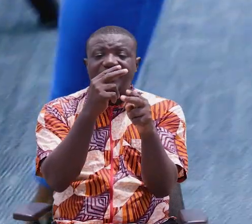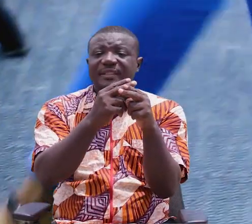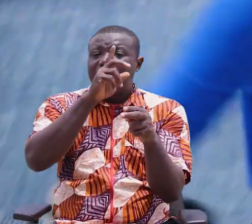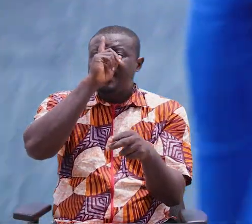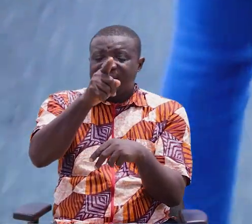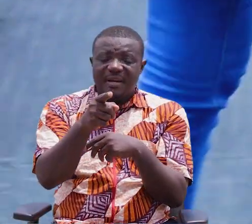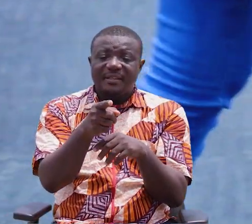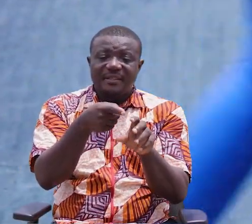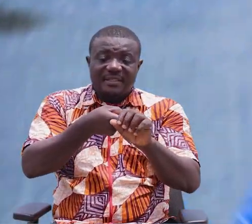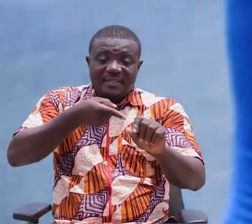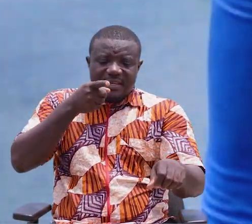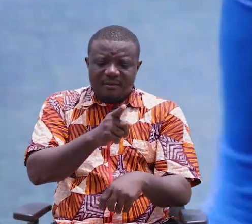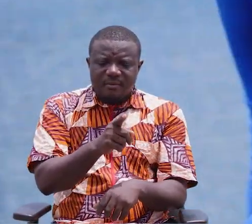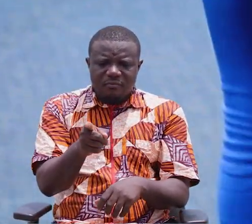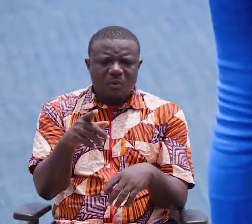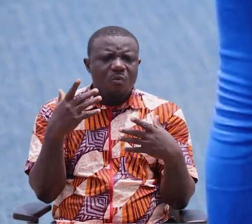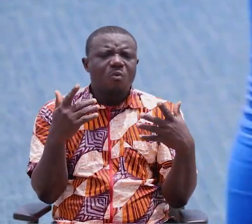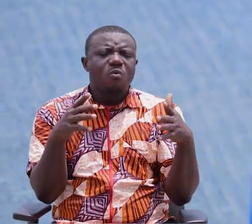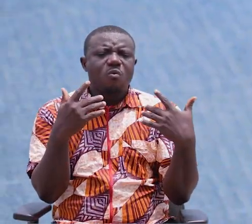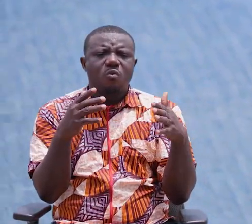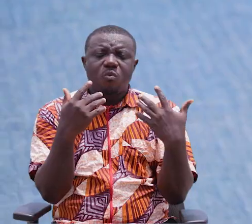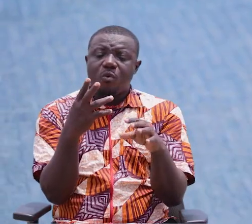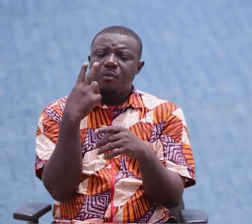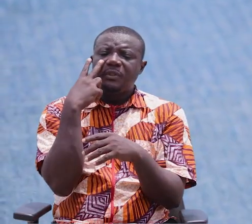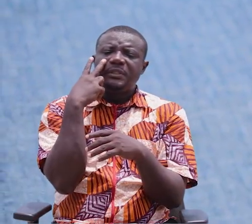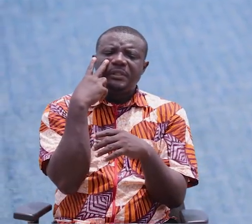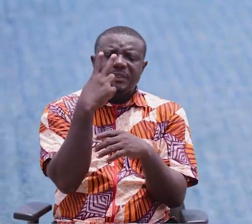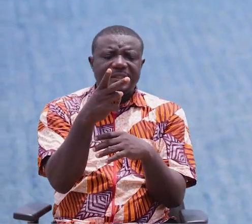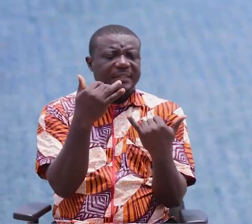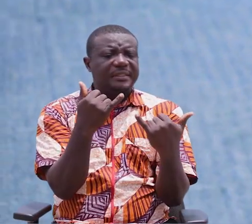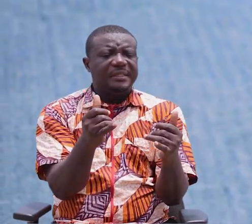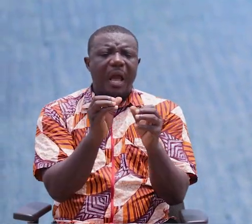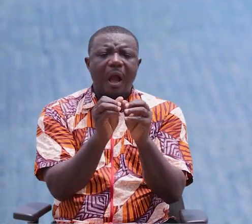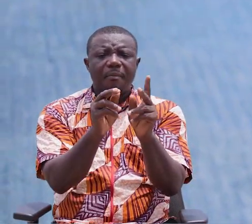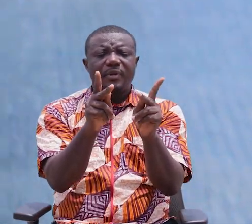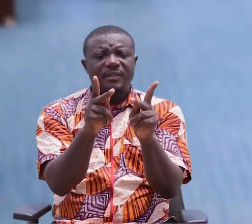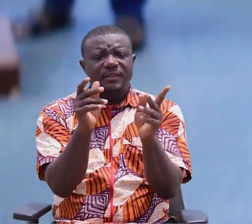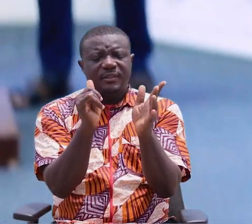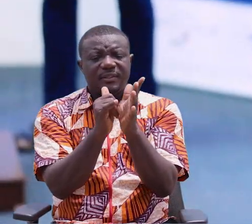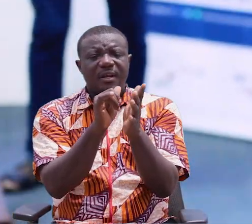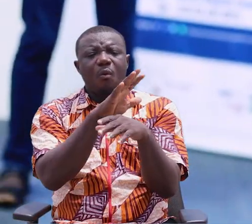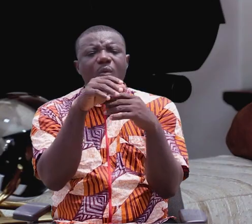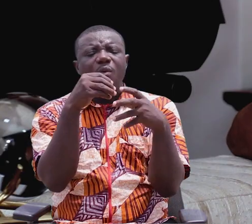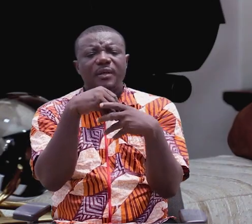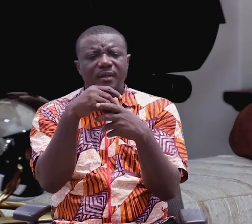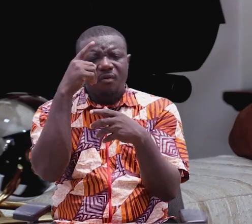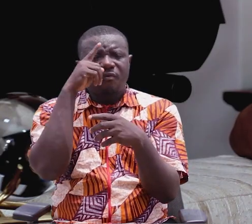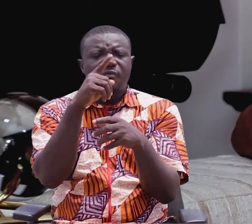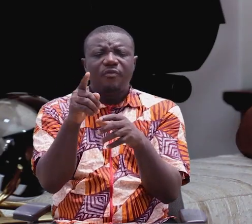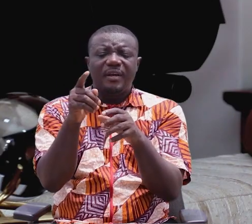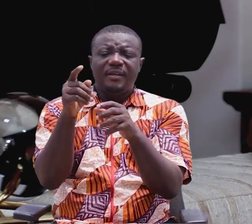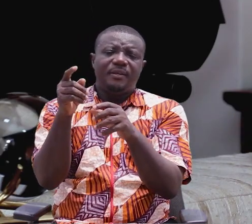smart kid, and I was quite impressed because suddenly I saw the opportunities and the